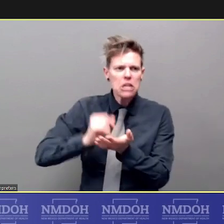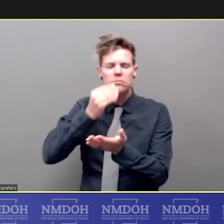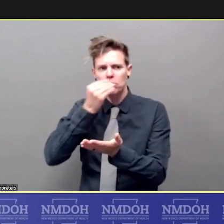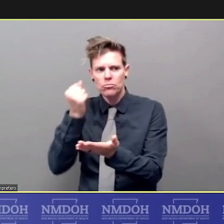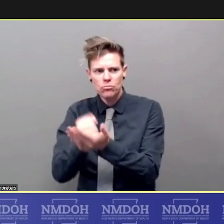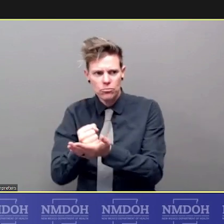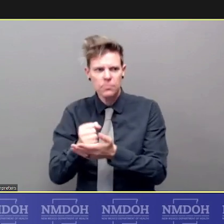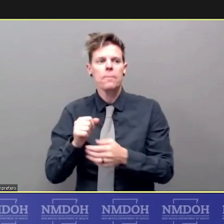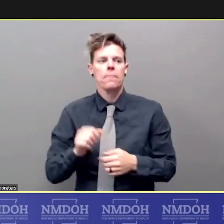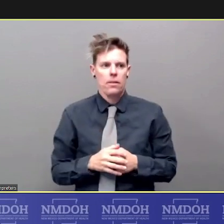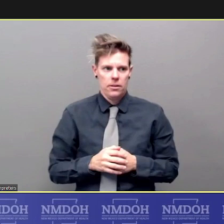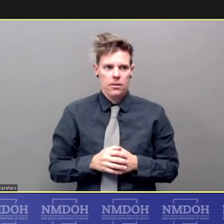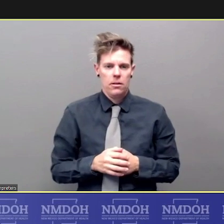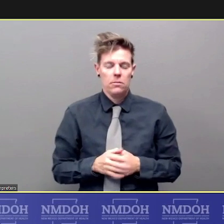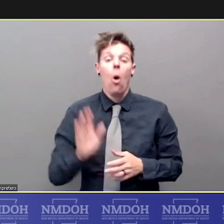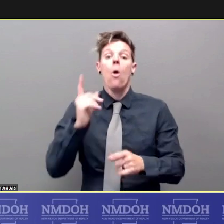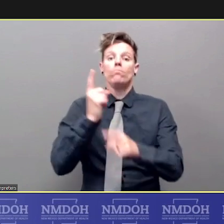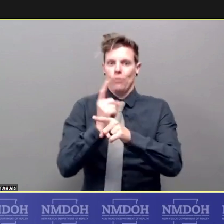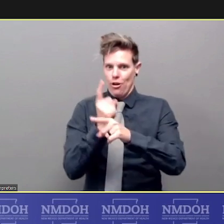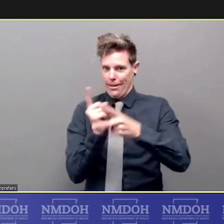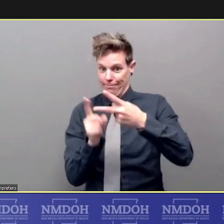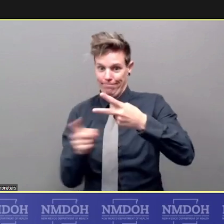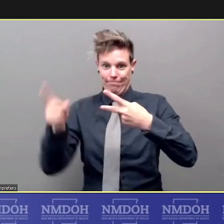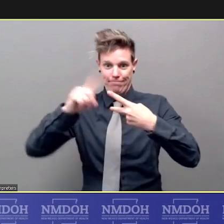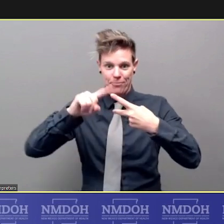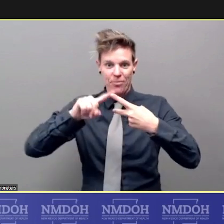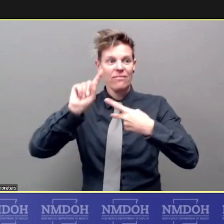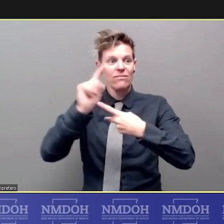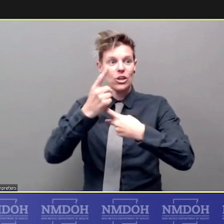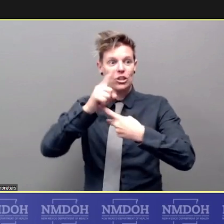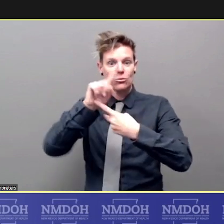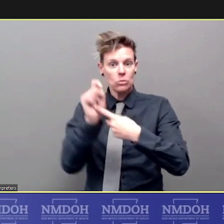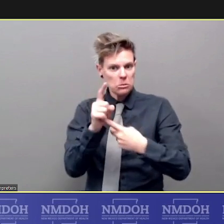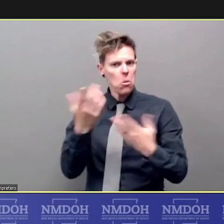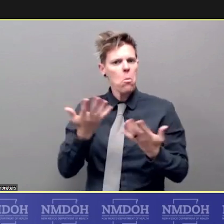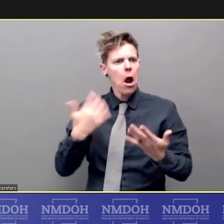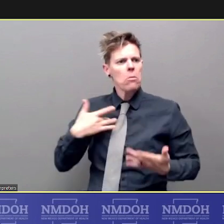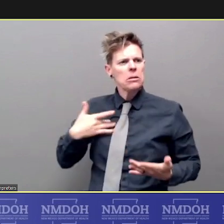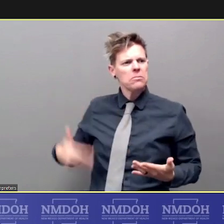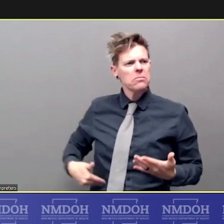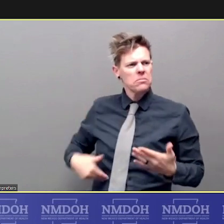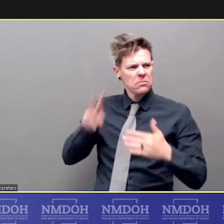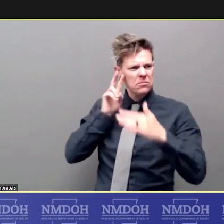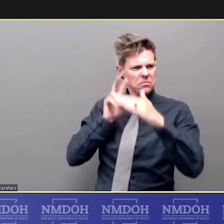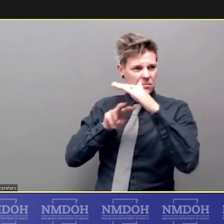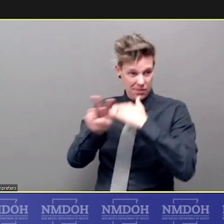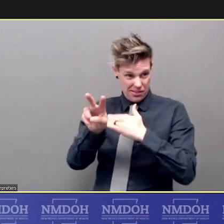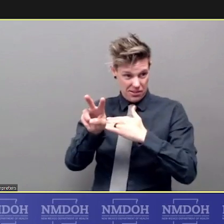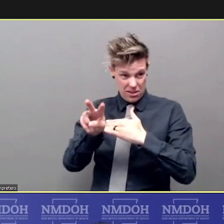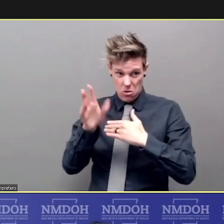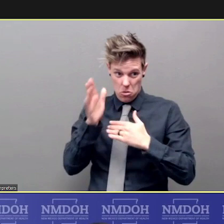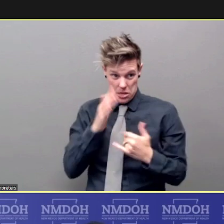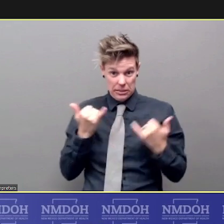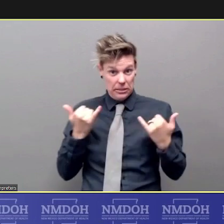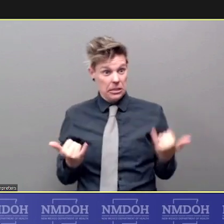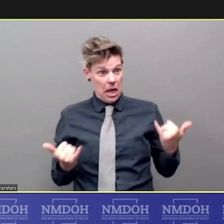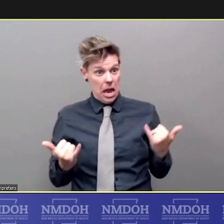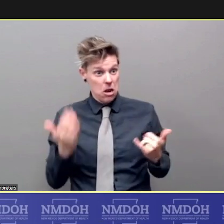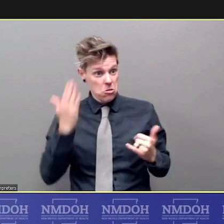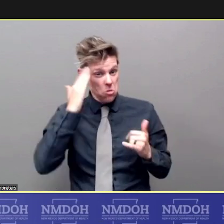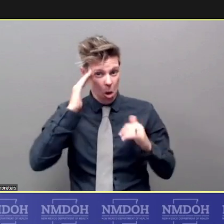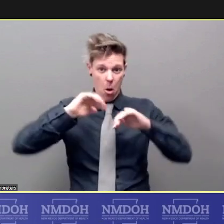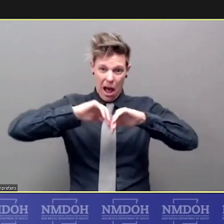we predicting? I'm surprised that people said by today we would know what how long the surge was going to last, because I